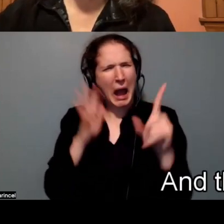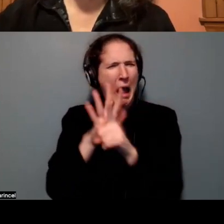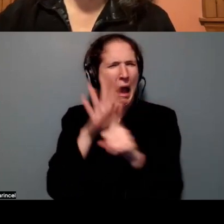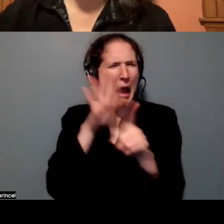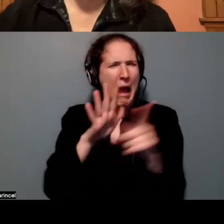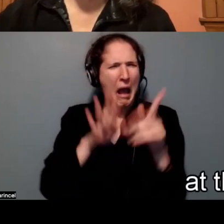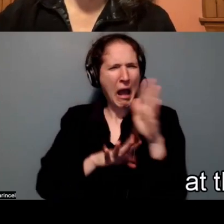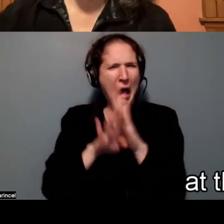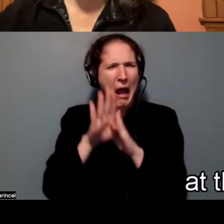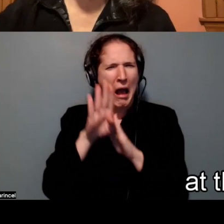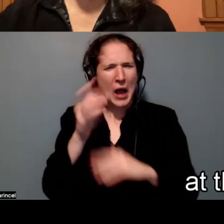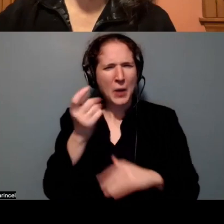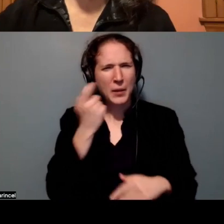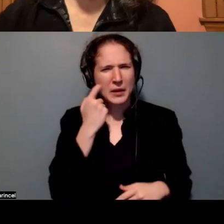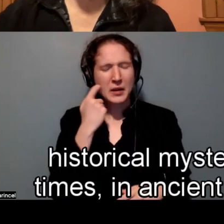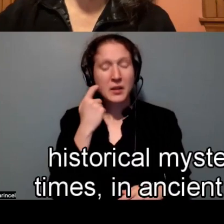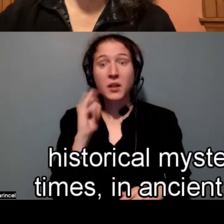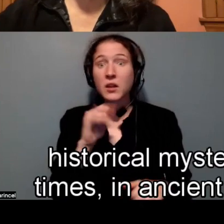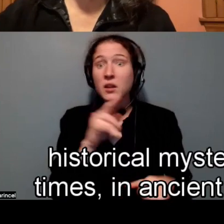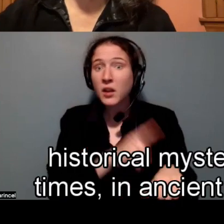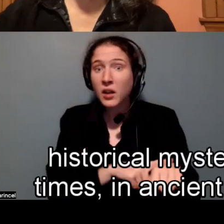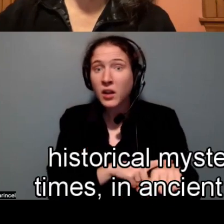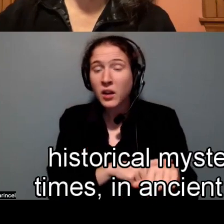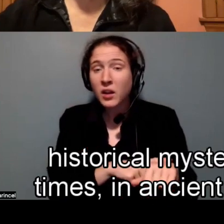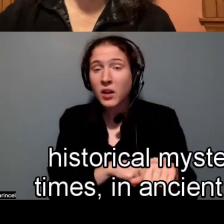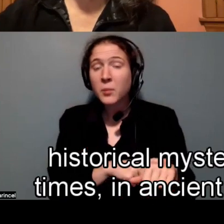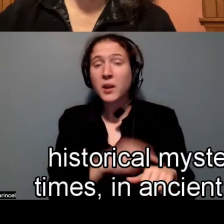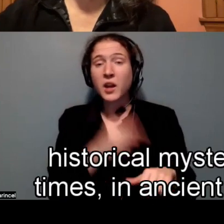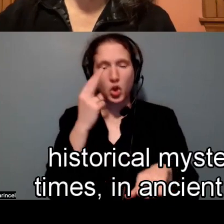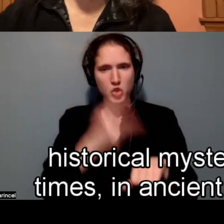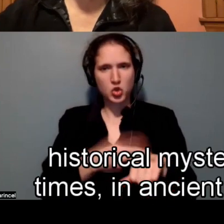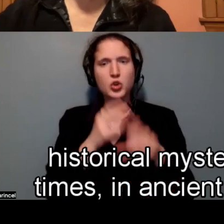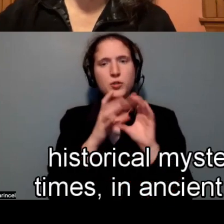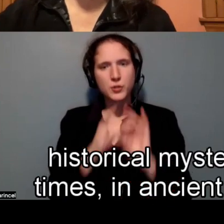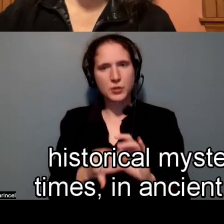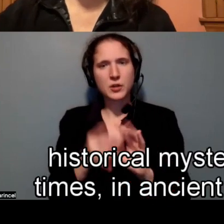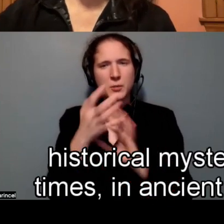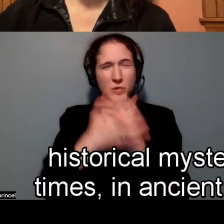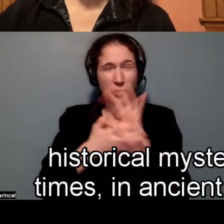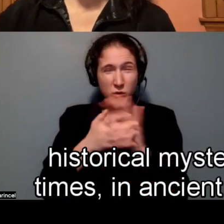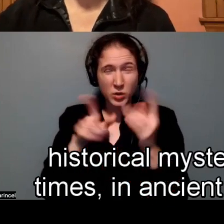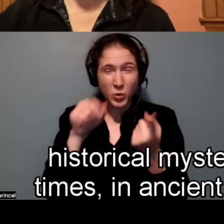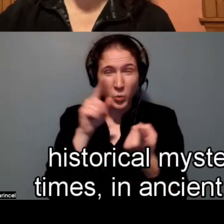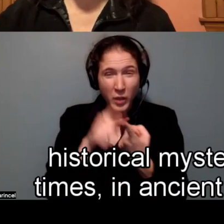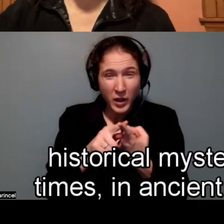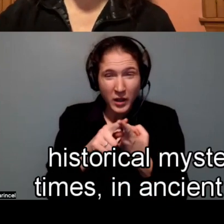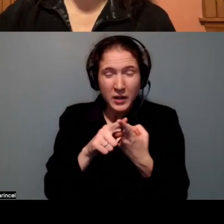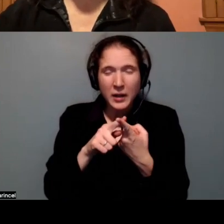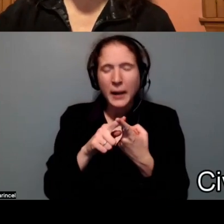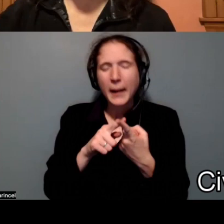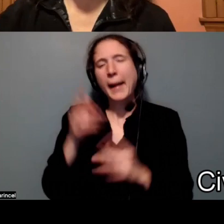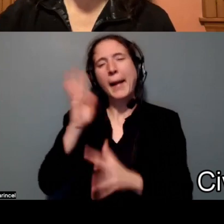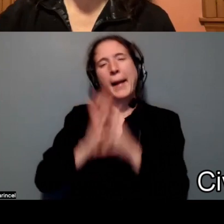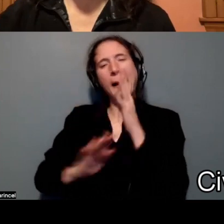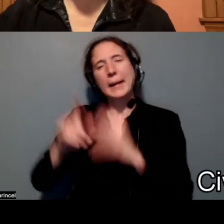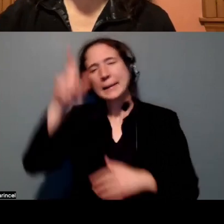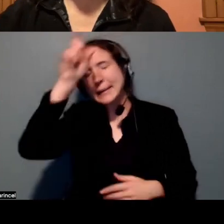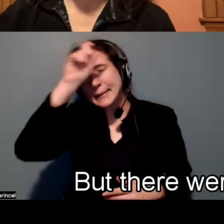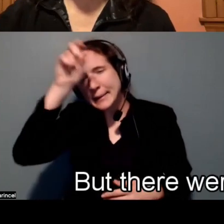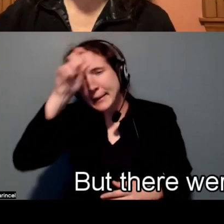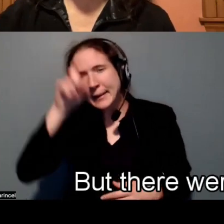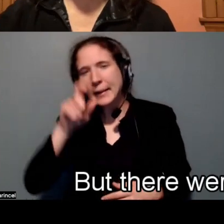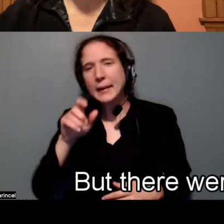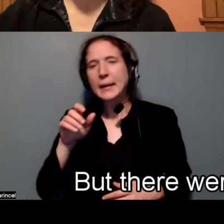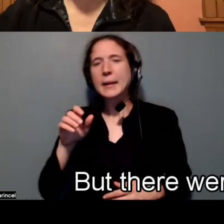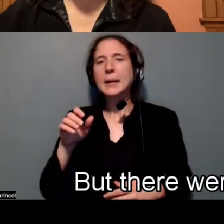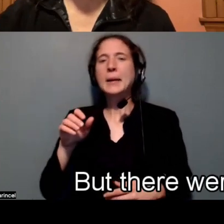there were, at that time, historical mysteries set in medieval times, in ancient Egypt, the American Civil War, but